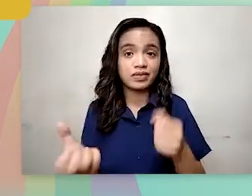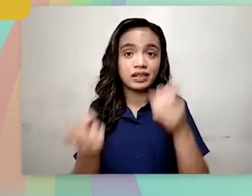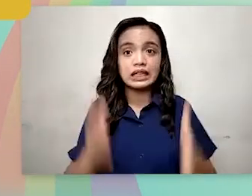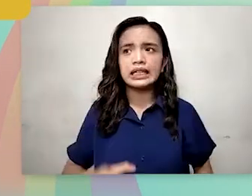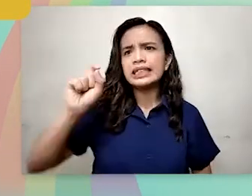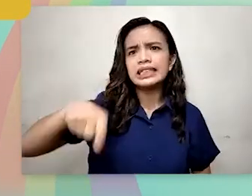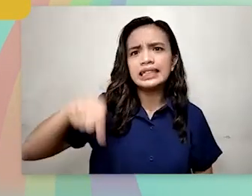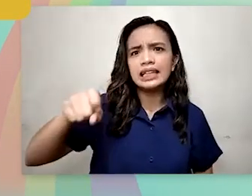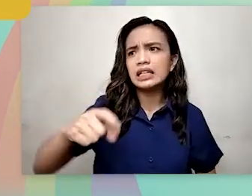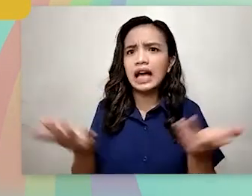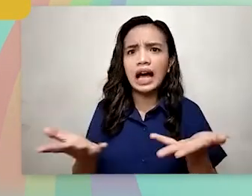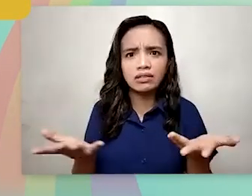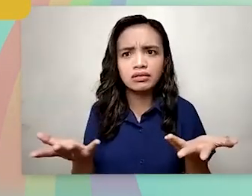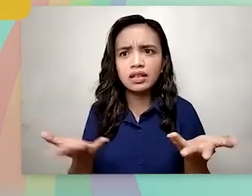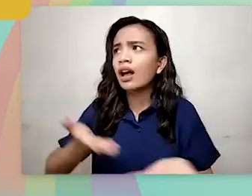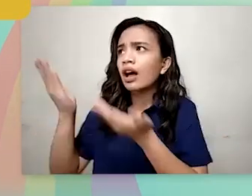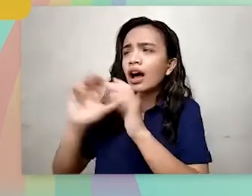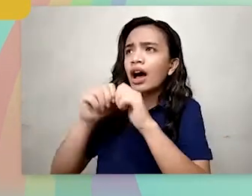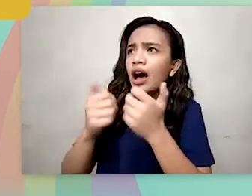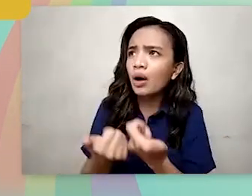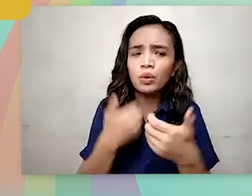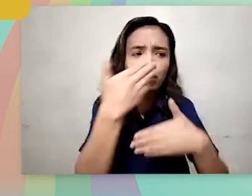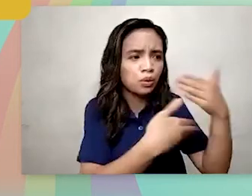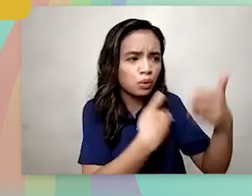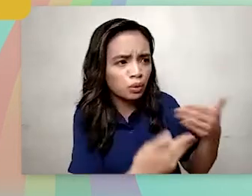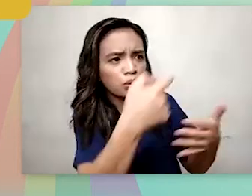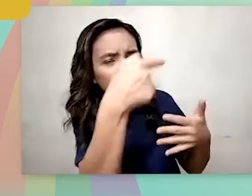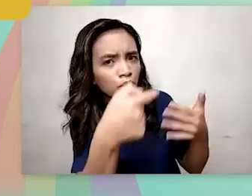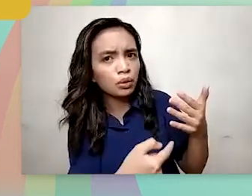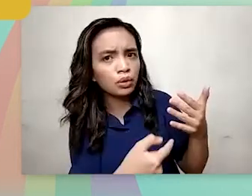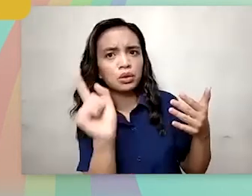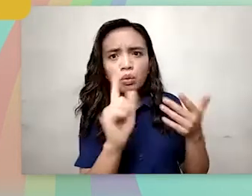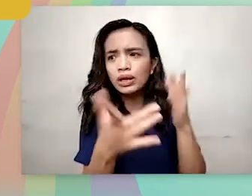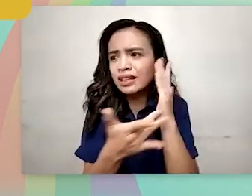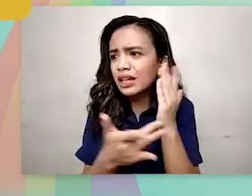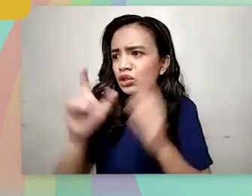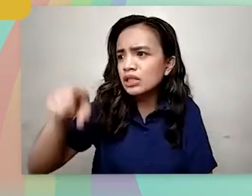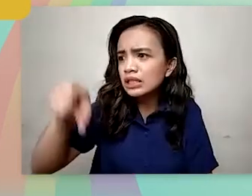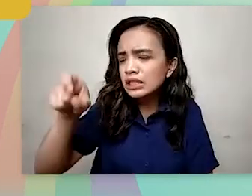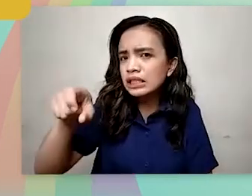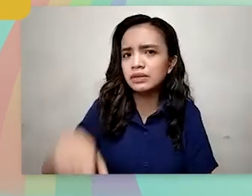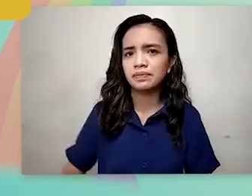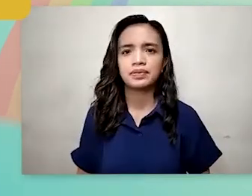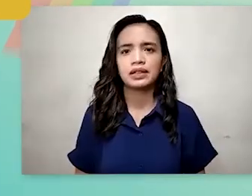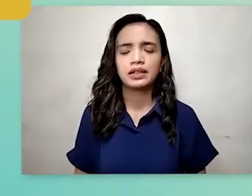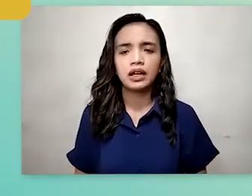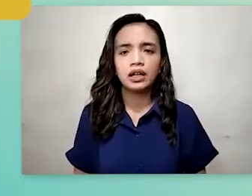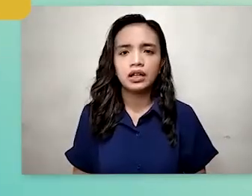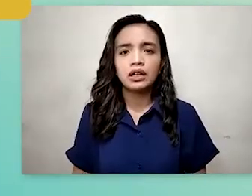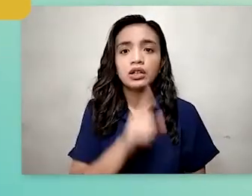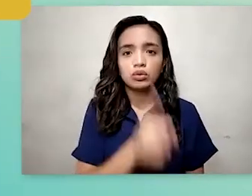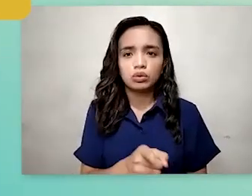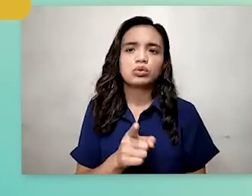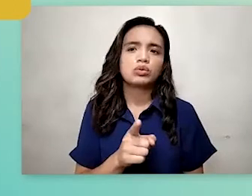many SMEs will need hand-holding. Where do we export? How do we do this? What technology is